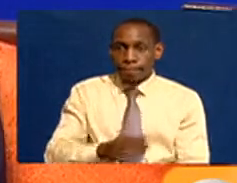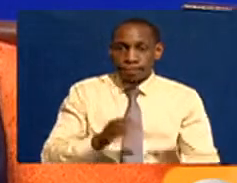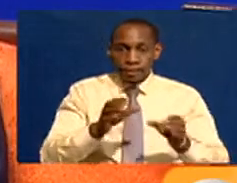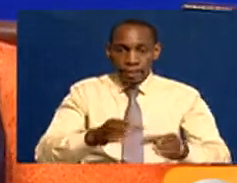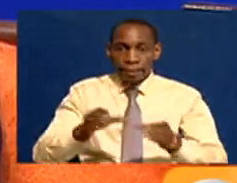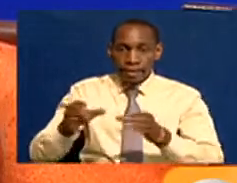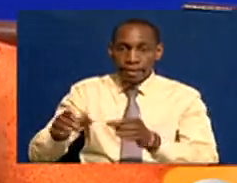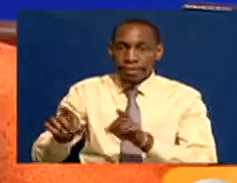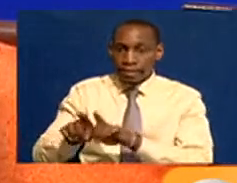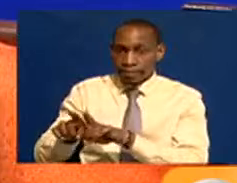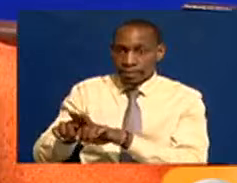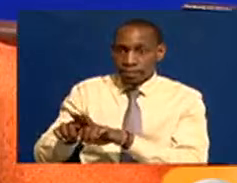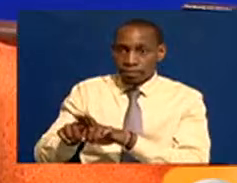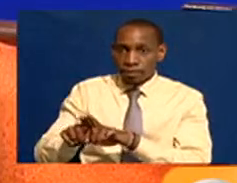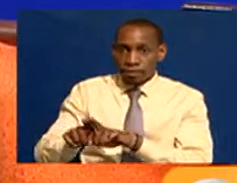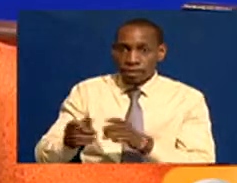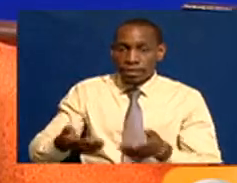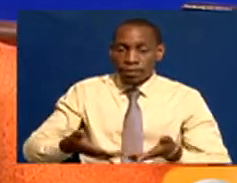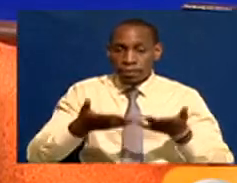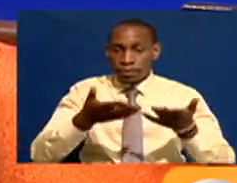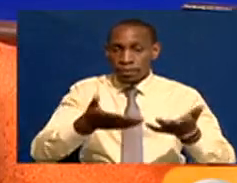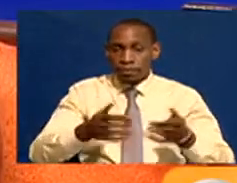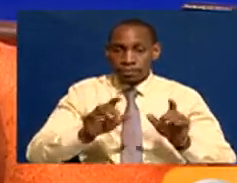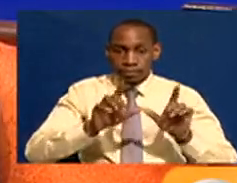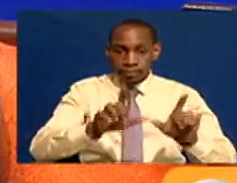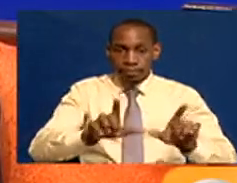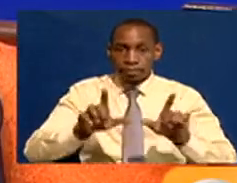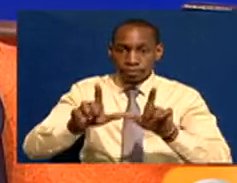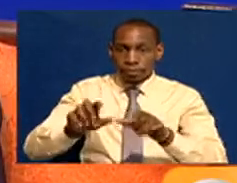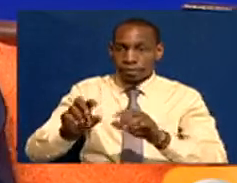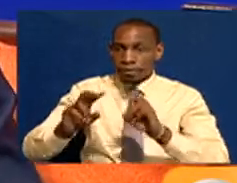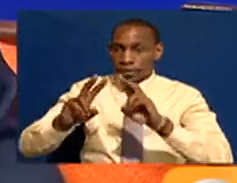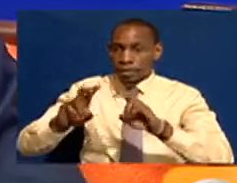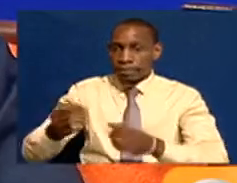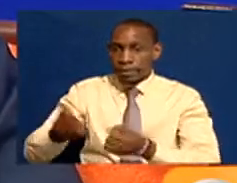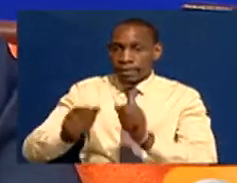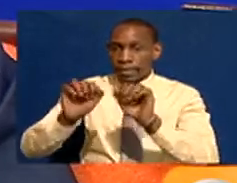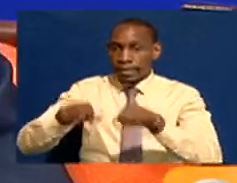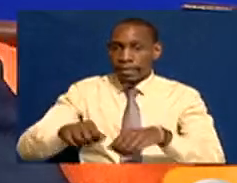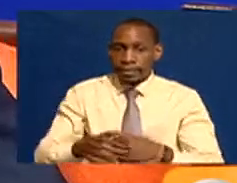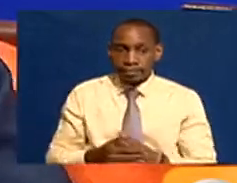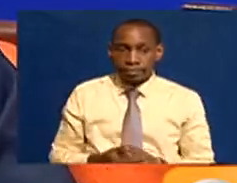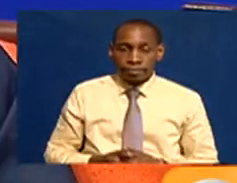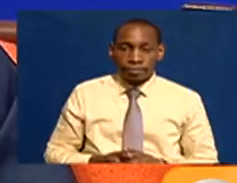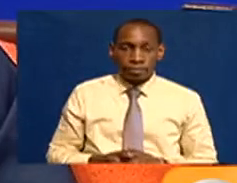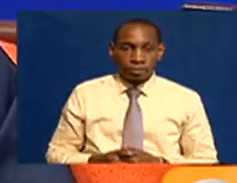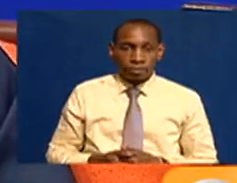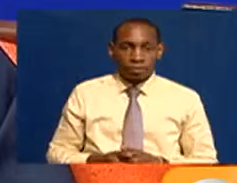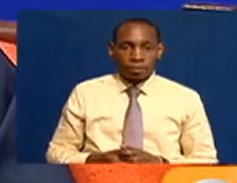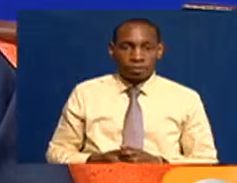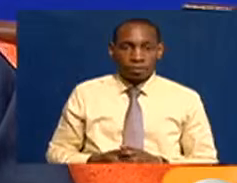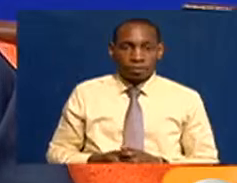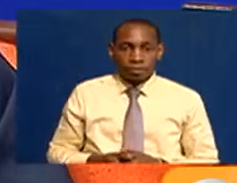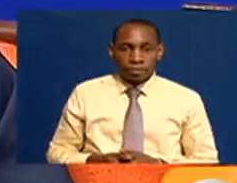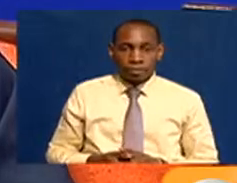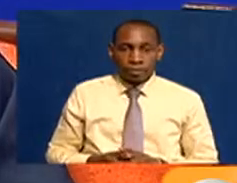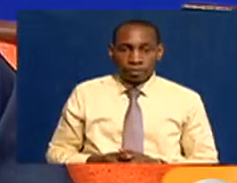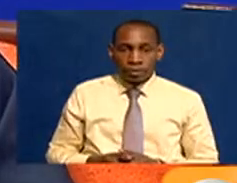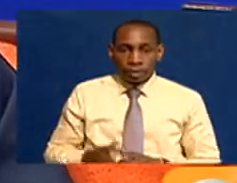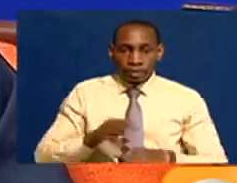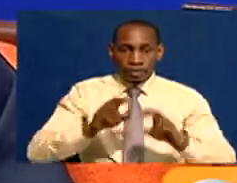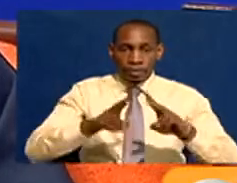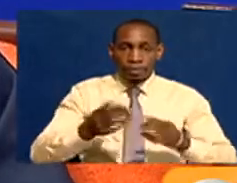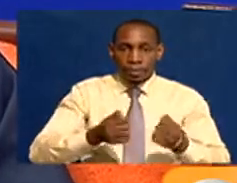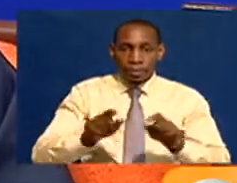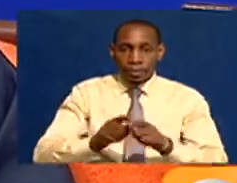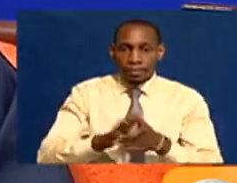companies that are going to be given the license to inspect vehicles with strict requirement that if you inspect a vehicle and